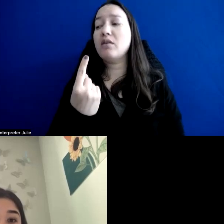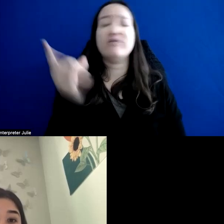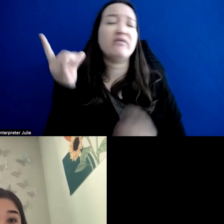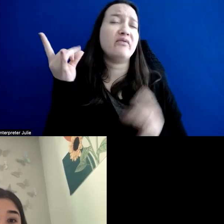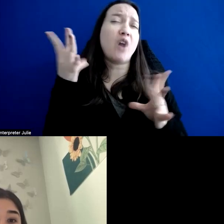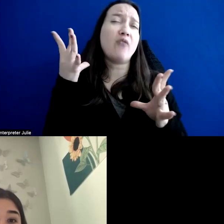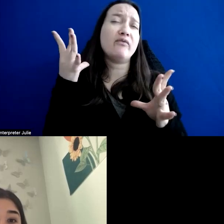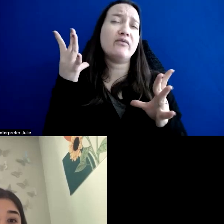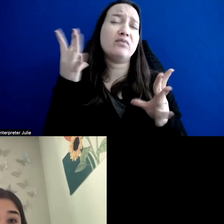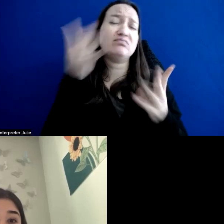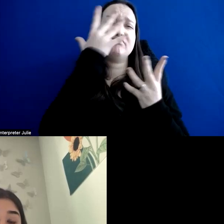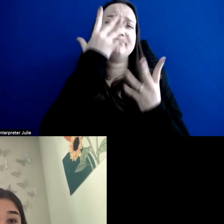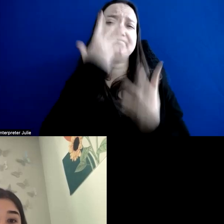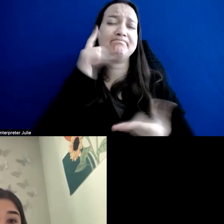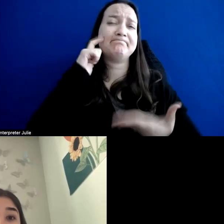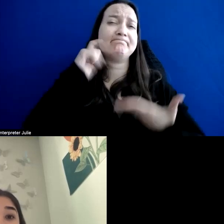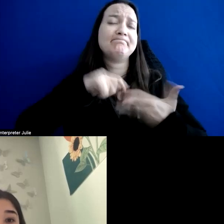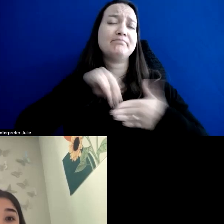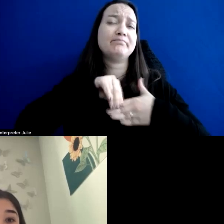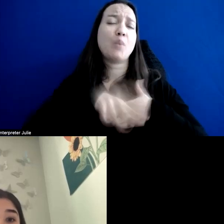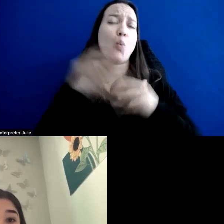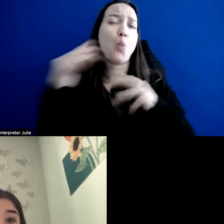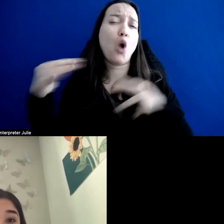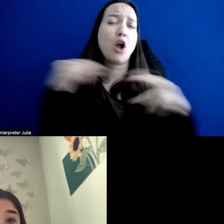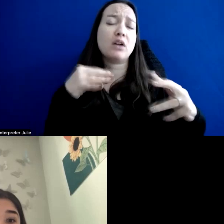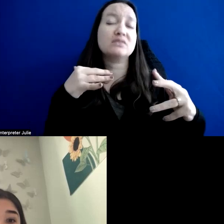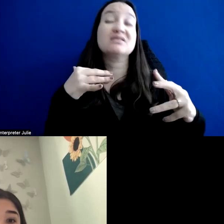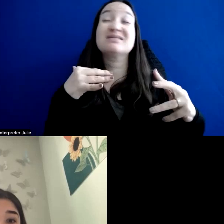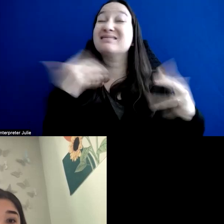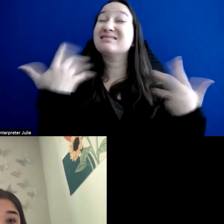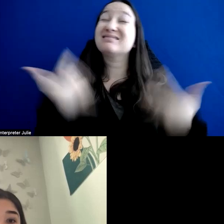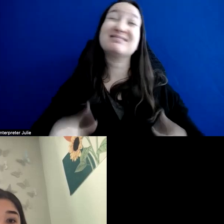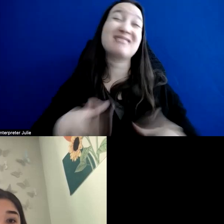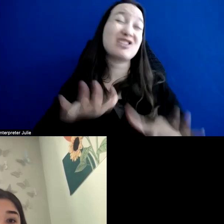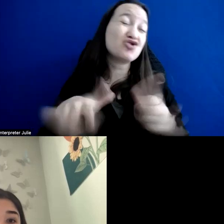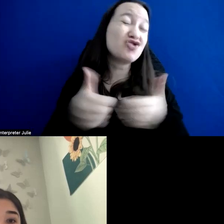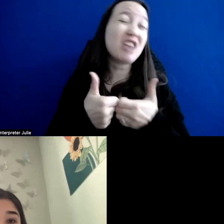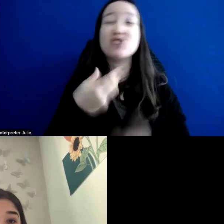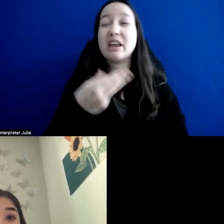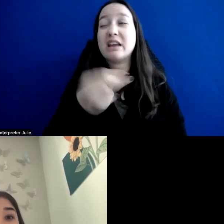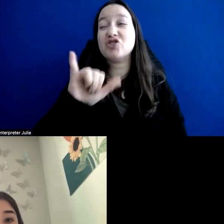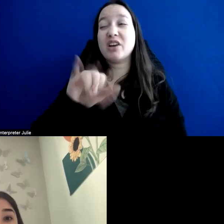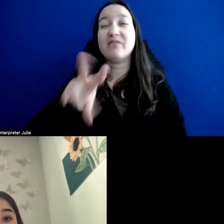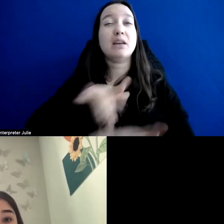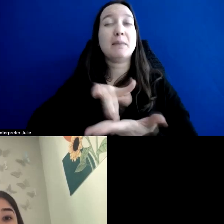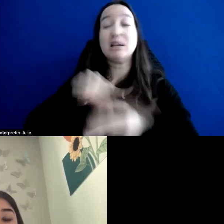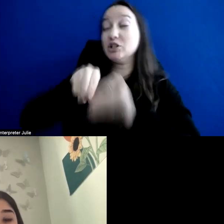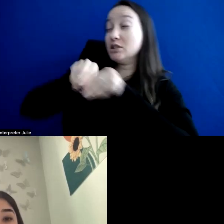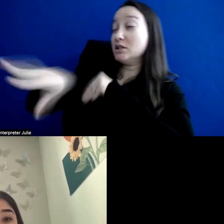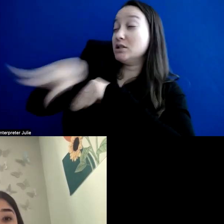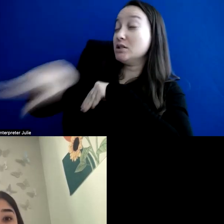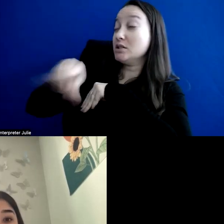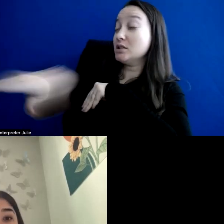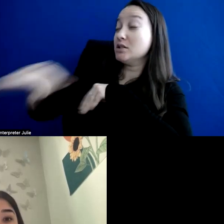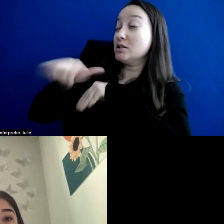awful, sad side effects of the war in Ukraine is the enormous challenge of getting HIV medication to people with HIV